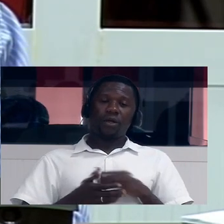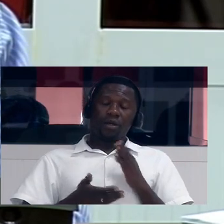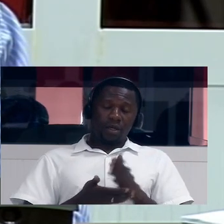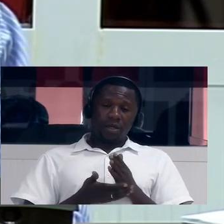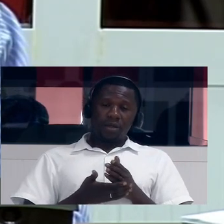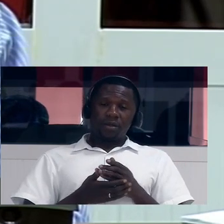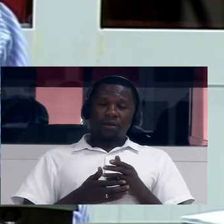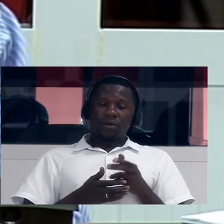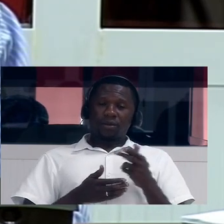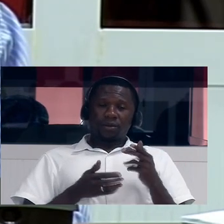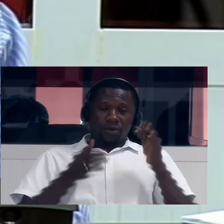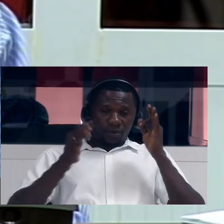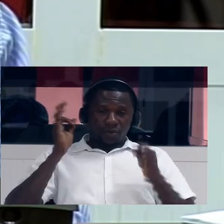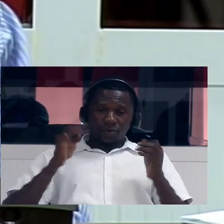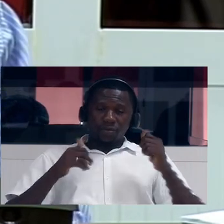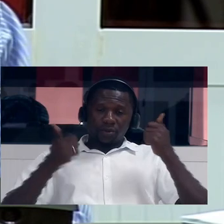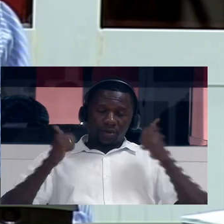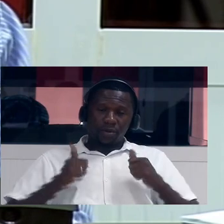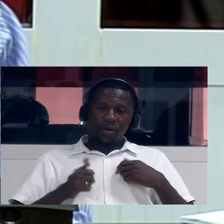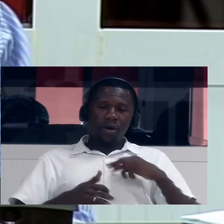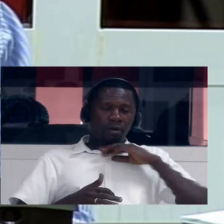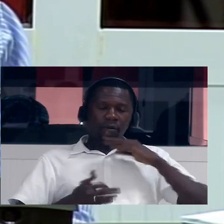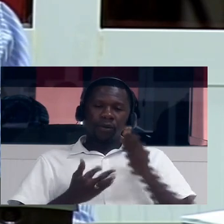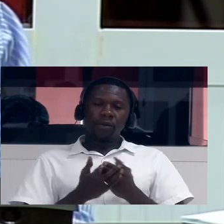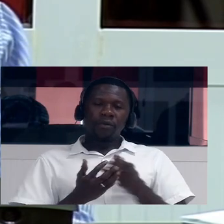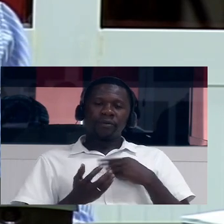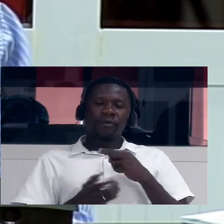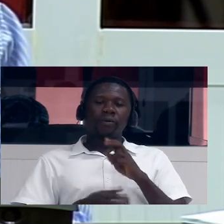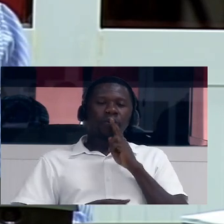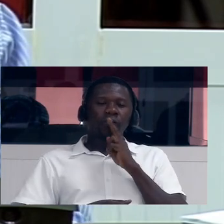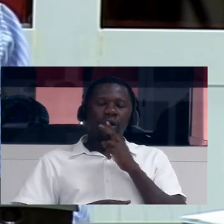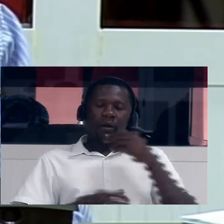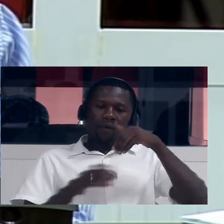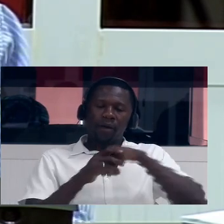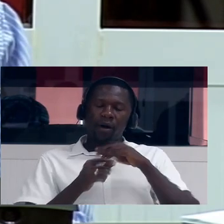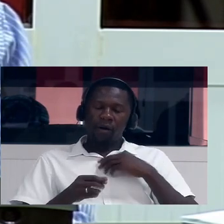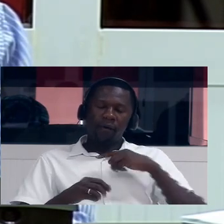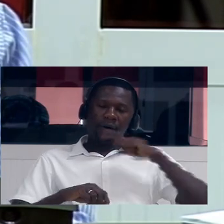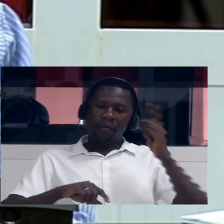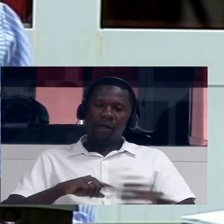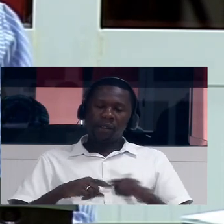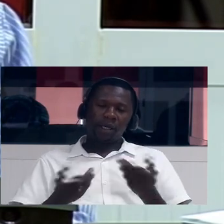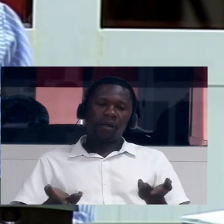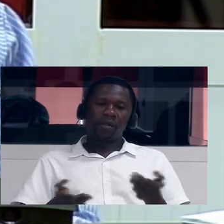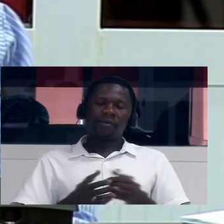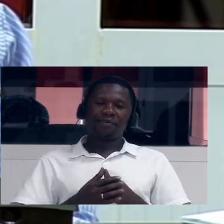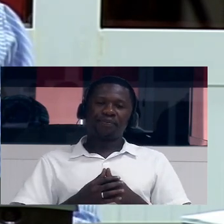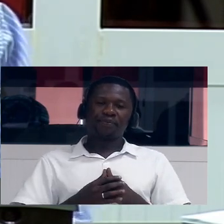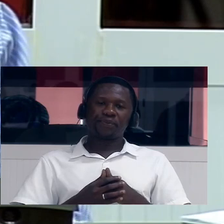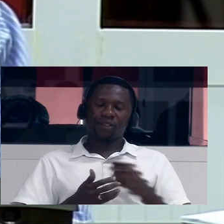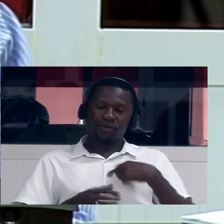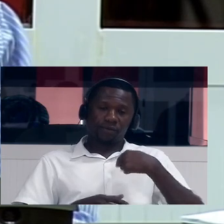believe is what they were talking about was that for the whoever was involved to be prosecuted. And for